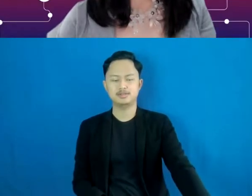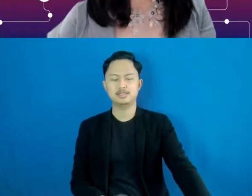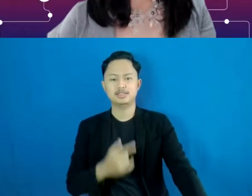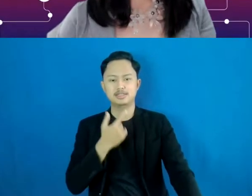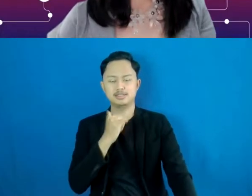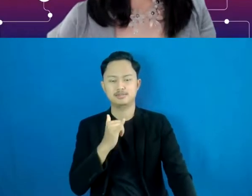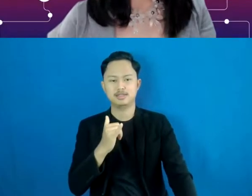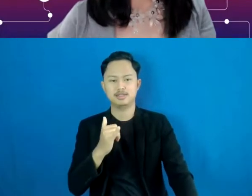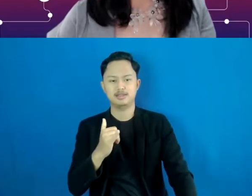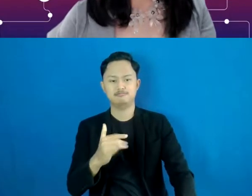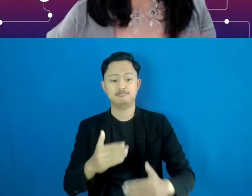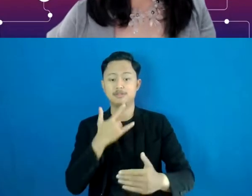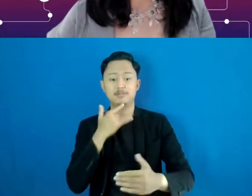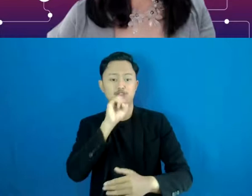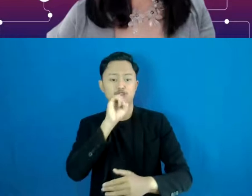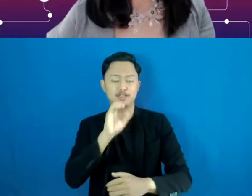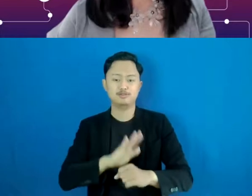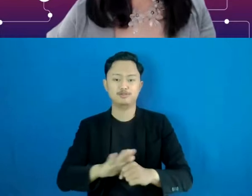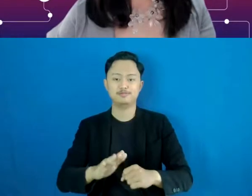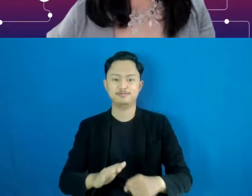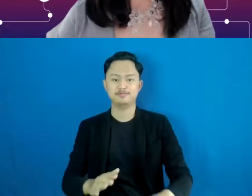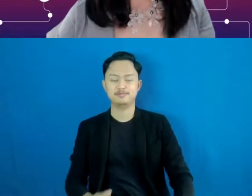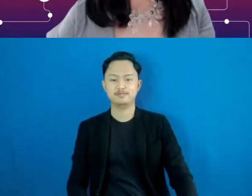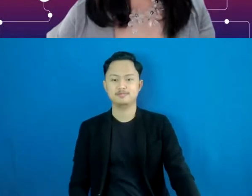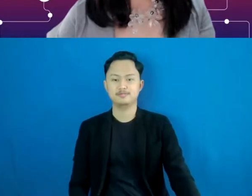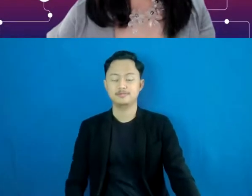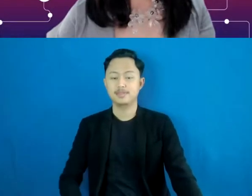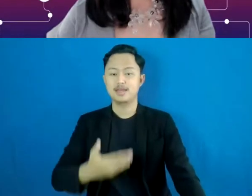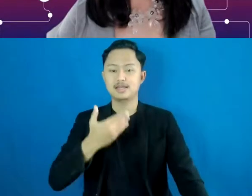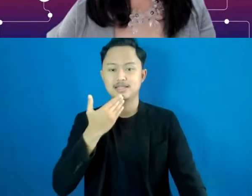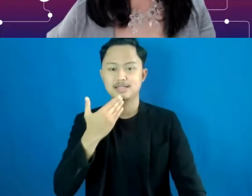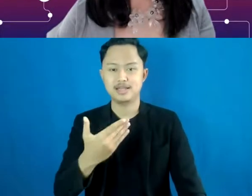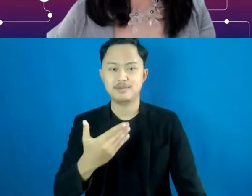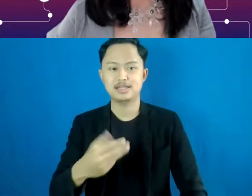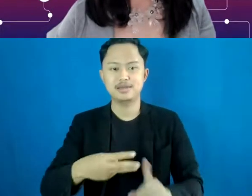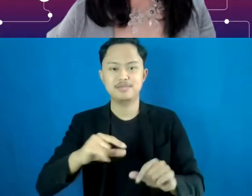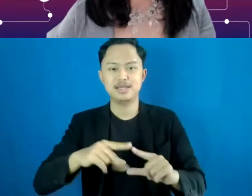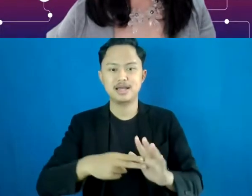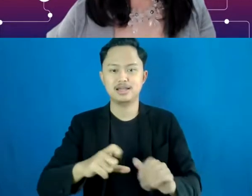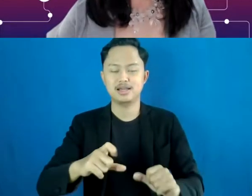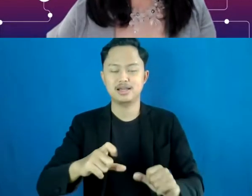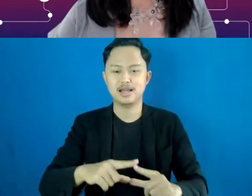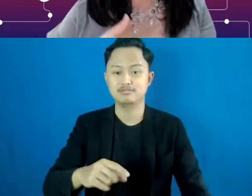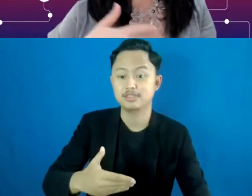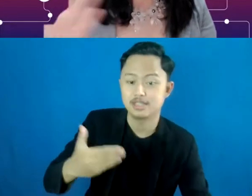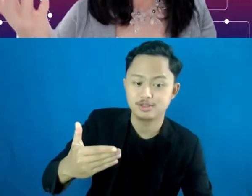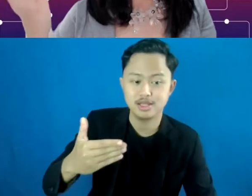APAS deployments. All right, thank you, Bianca, for your answer. Next, we'd like to also